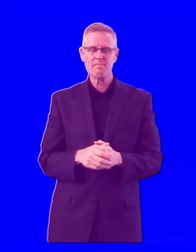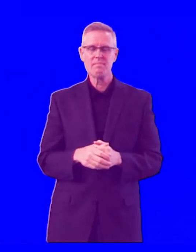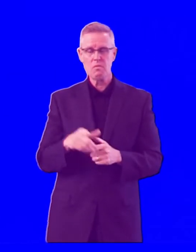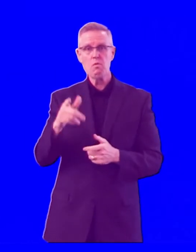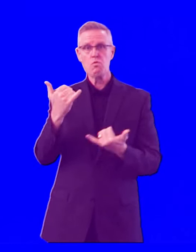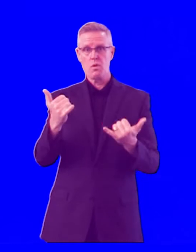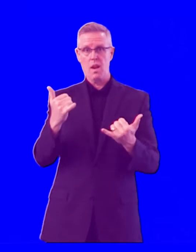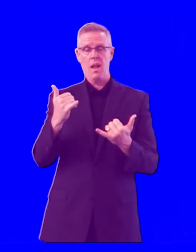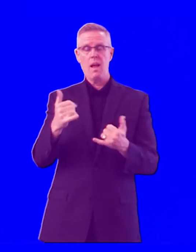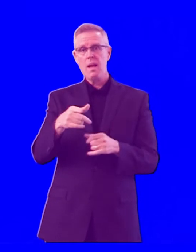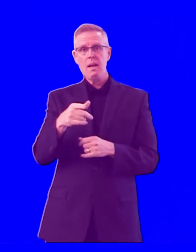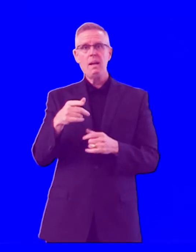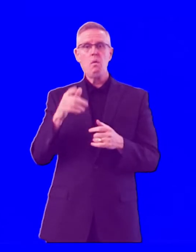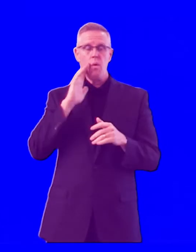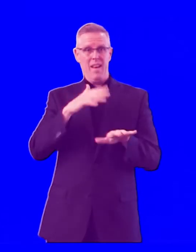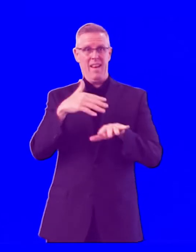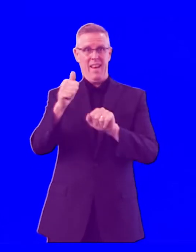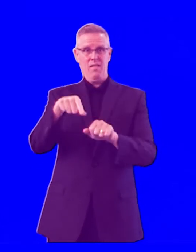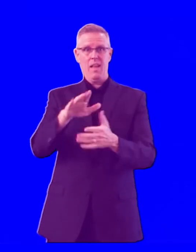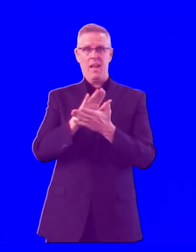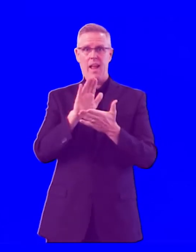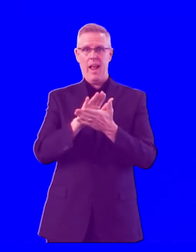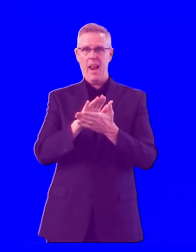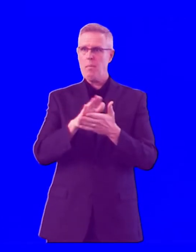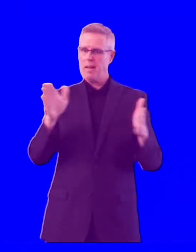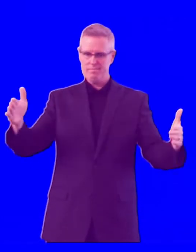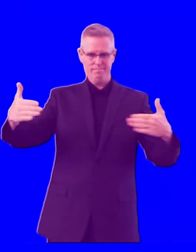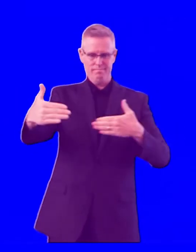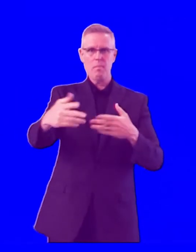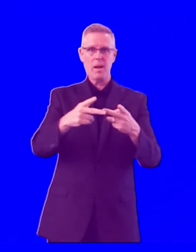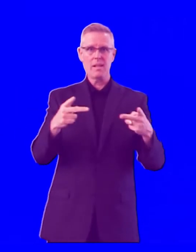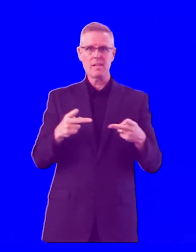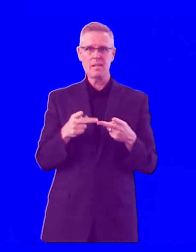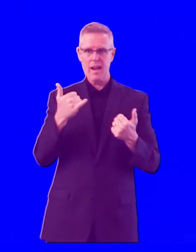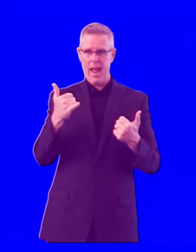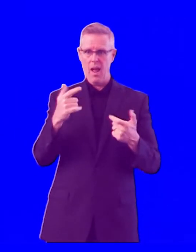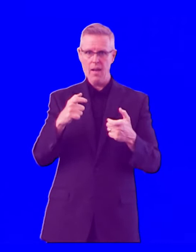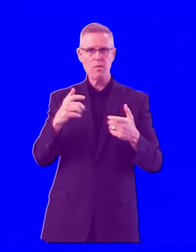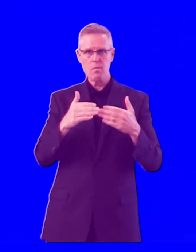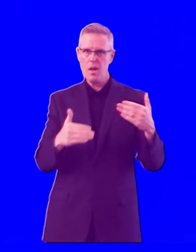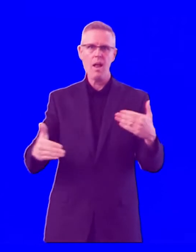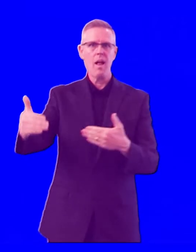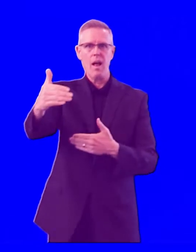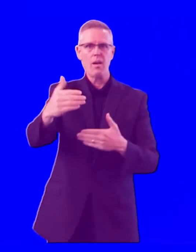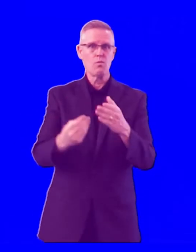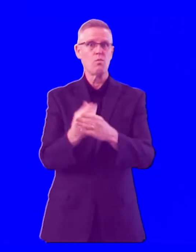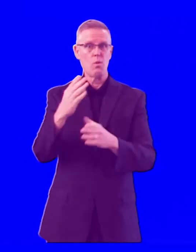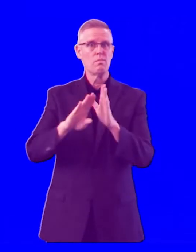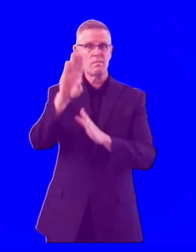the confines of the academy, the walls of the academy, and you got to move beyond that.